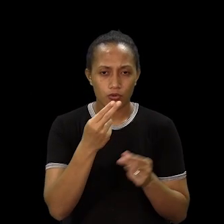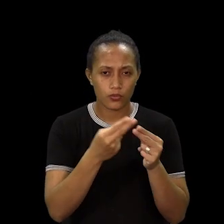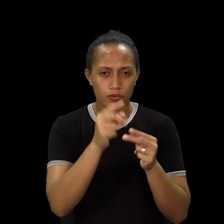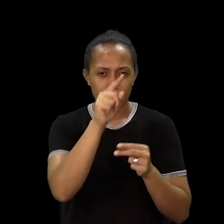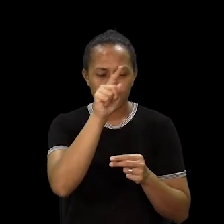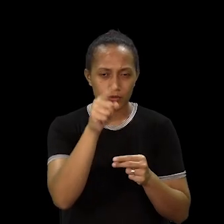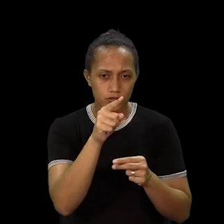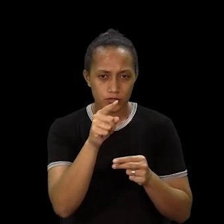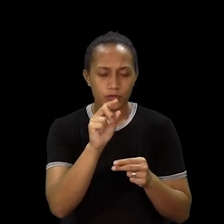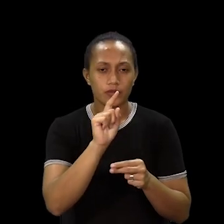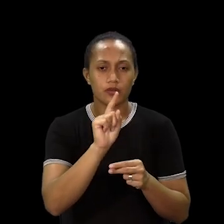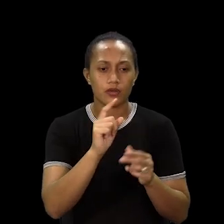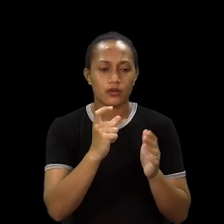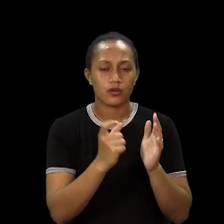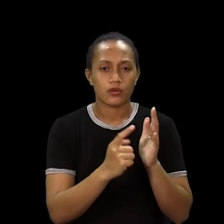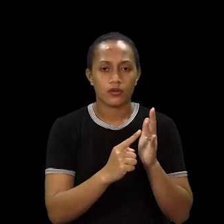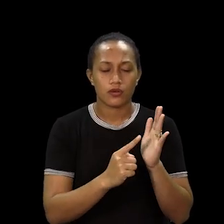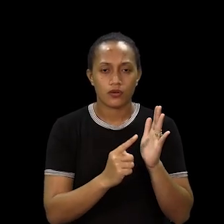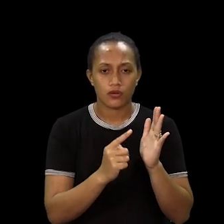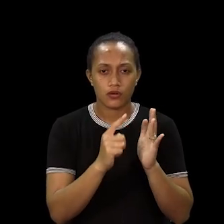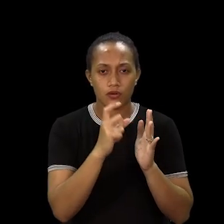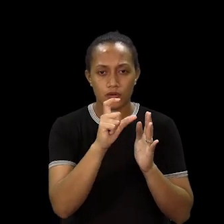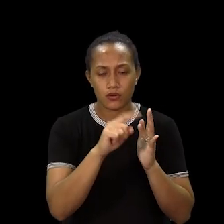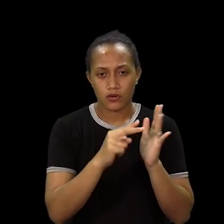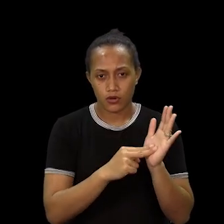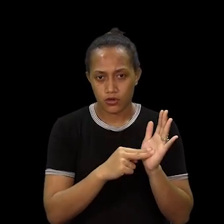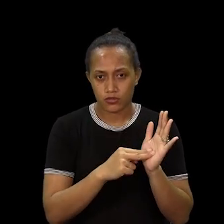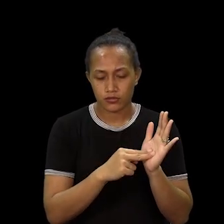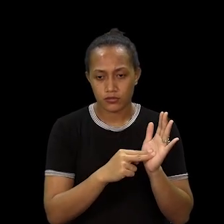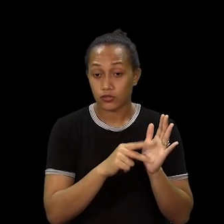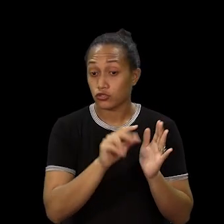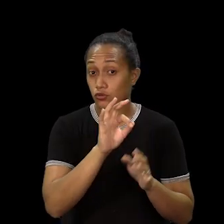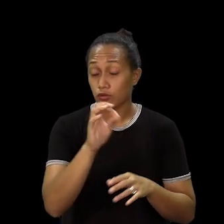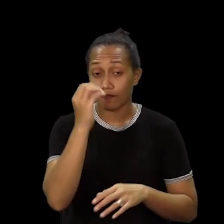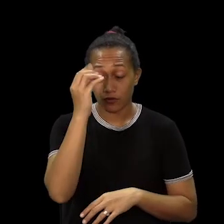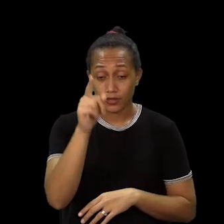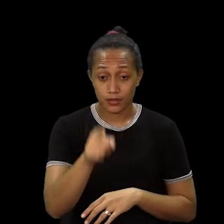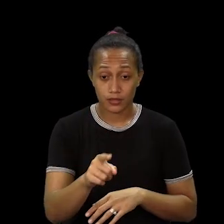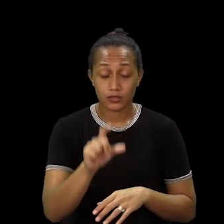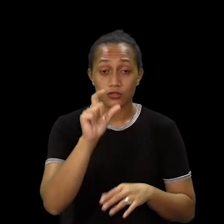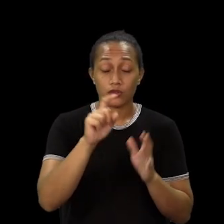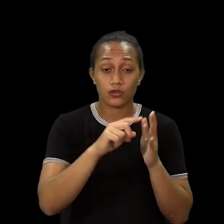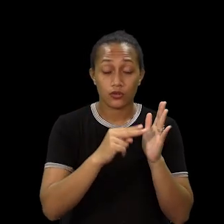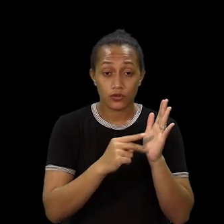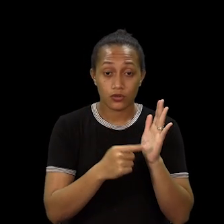Not all words with apostrophe are contractions. Don't forget that.